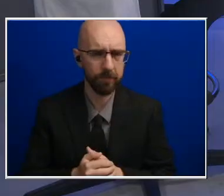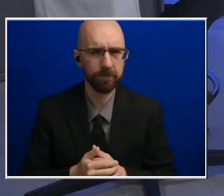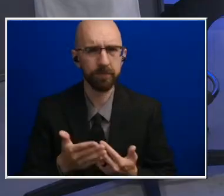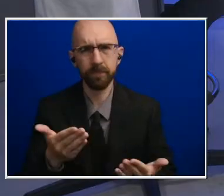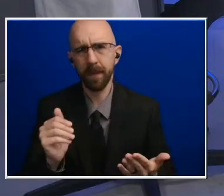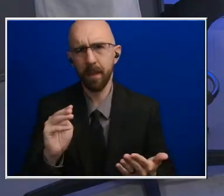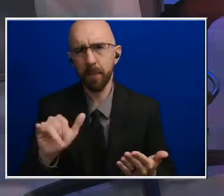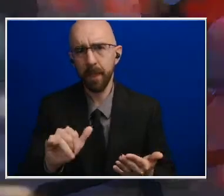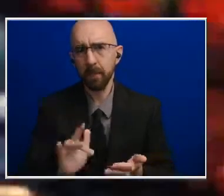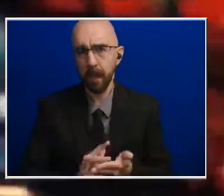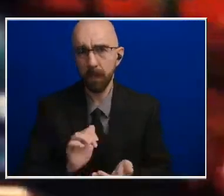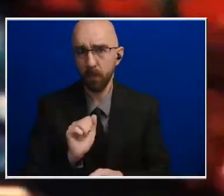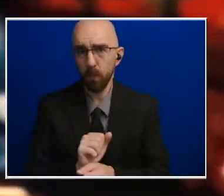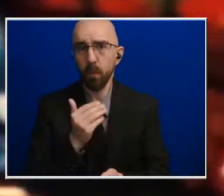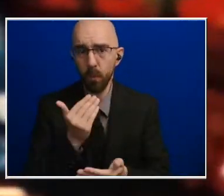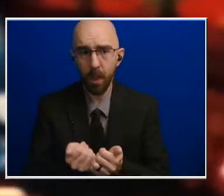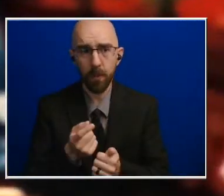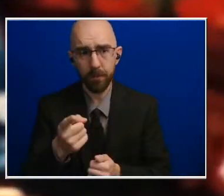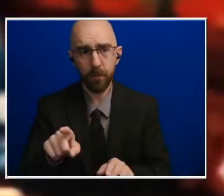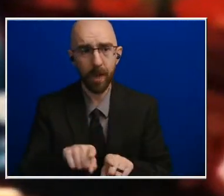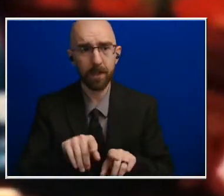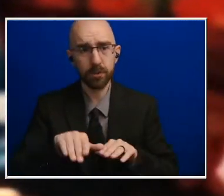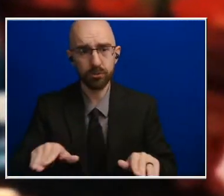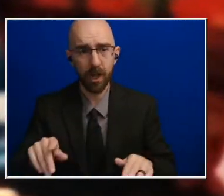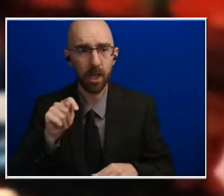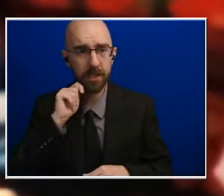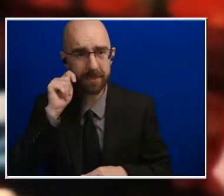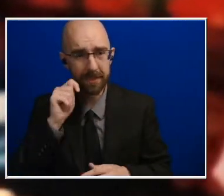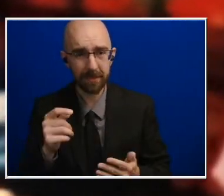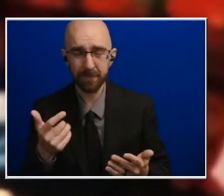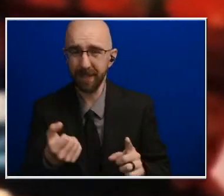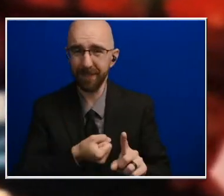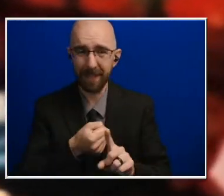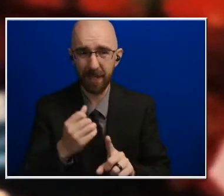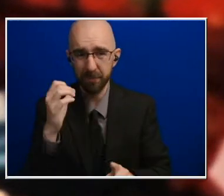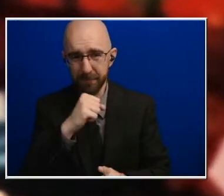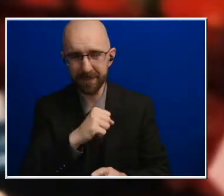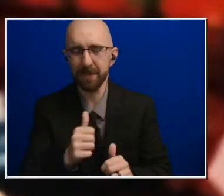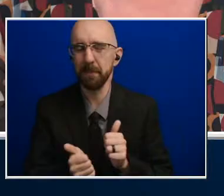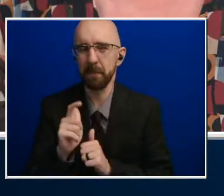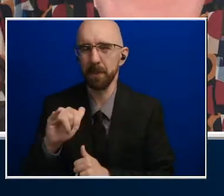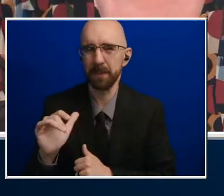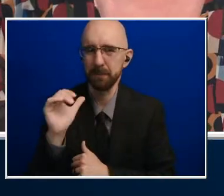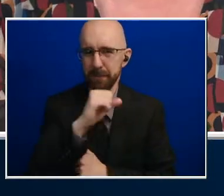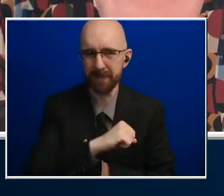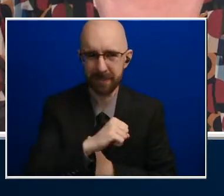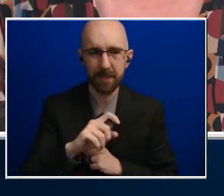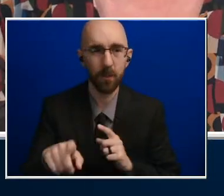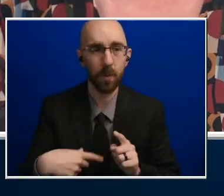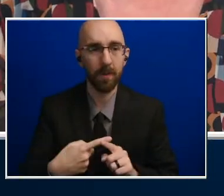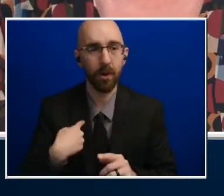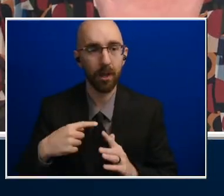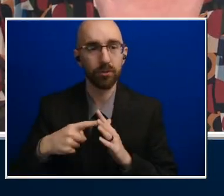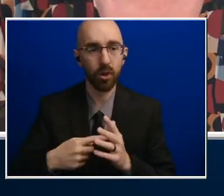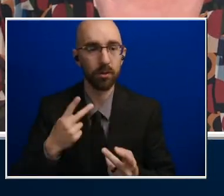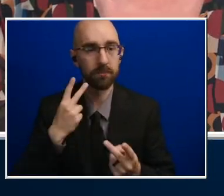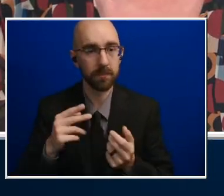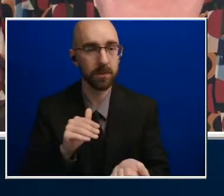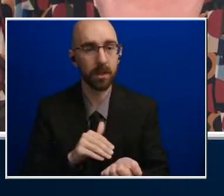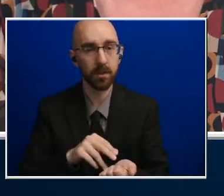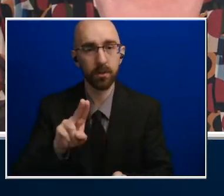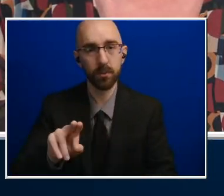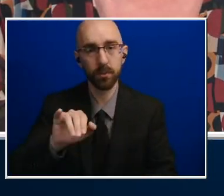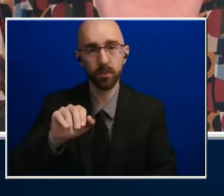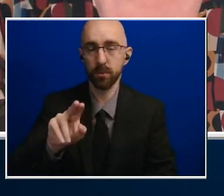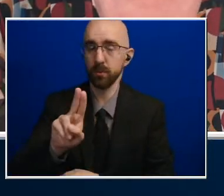work for you as a child and a teen? Just kind of hit or miss? It was mainly miss. when I started seeing Dr. Ujoa, she got me on Keppra